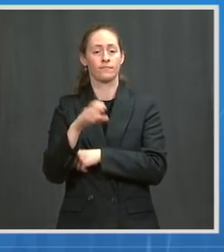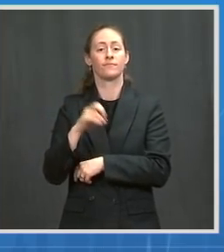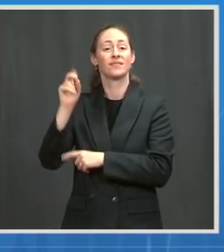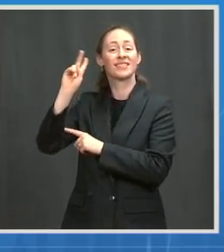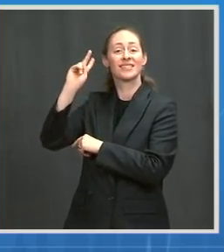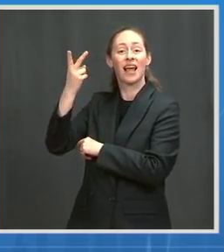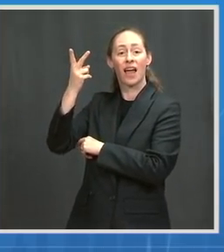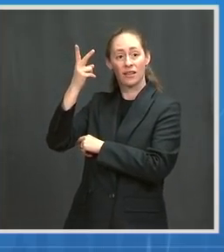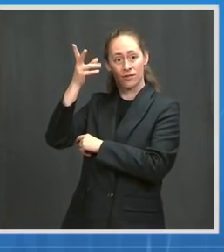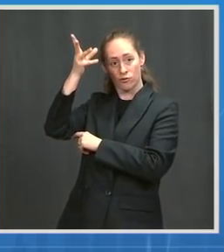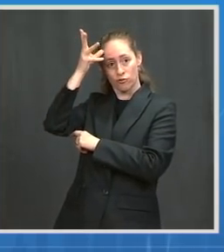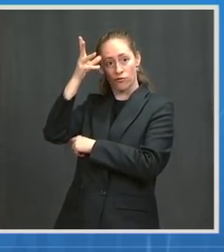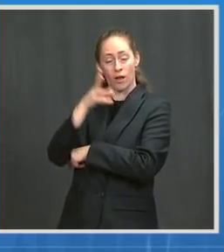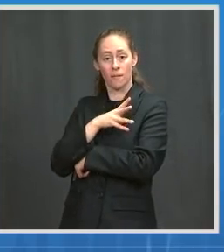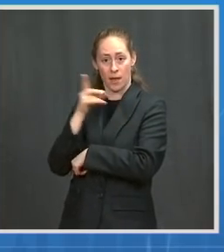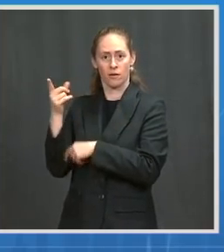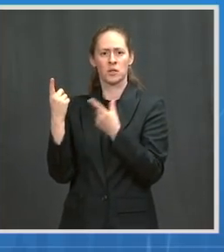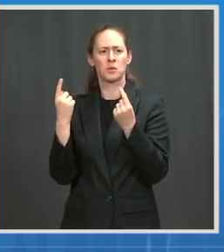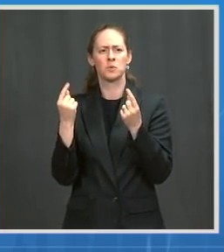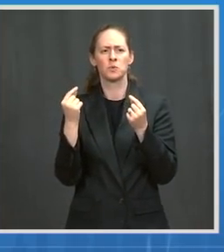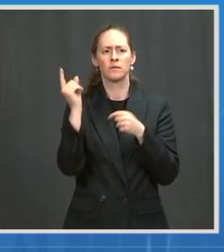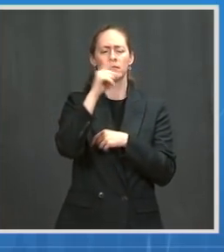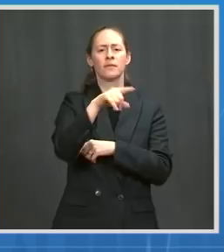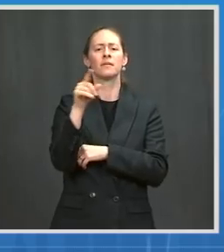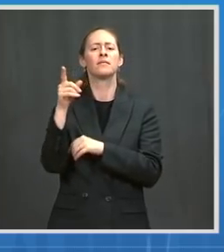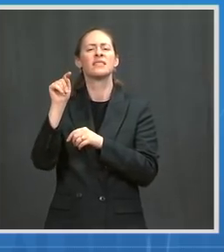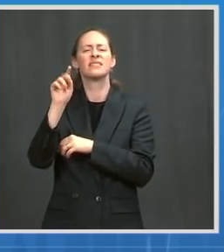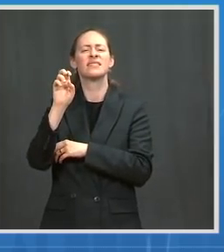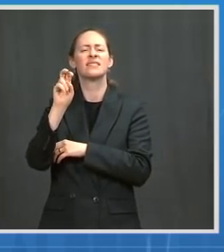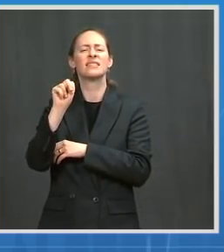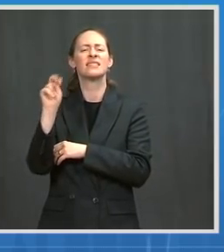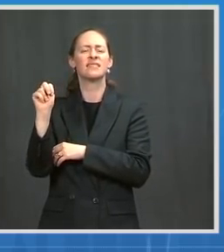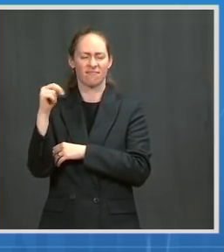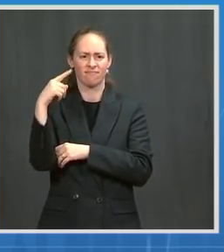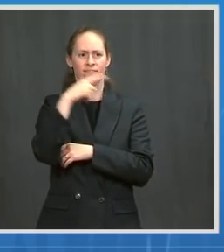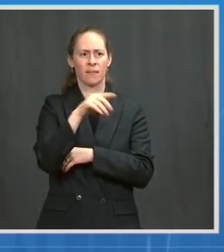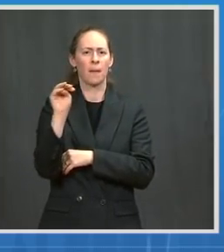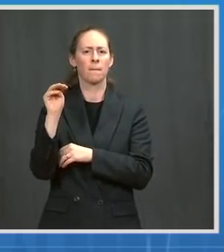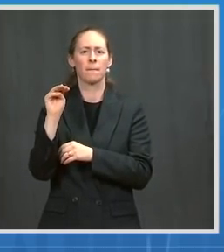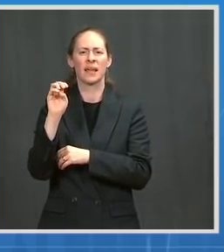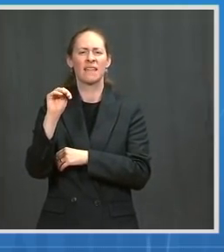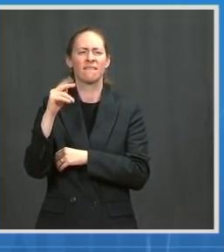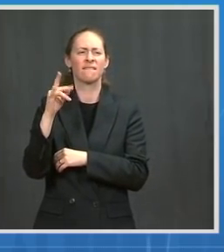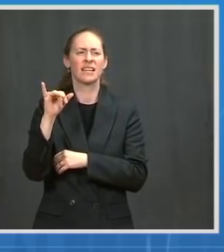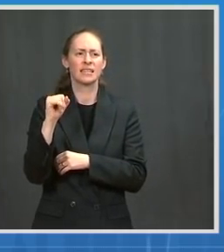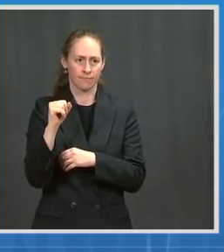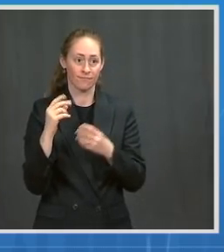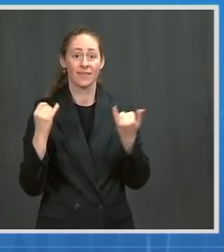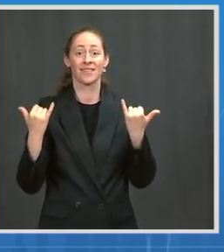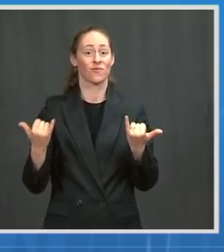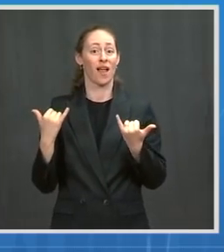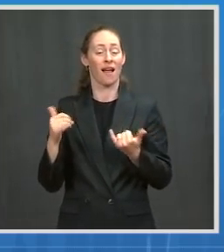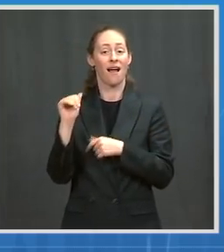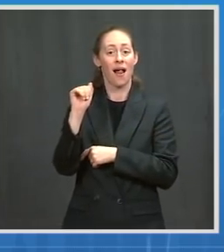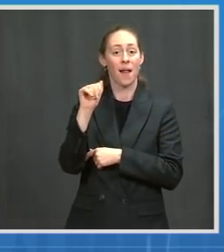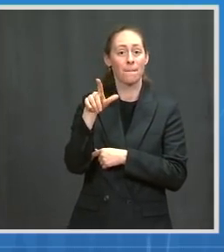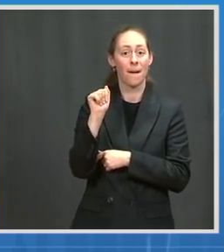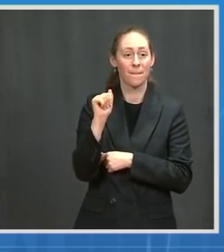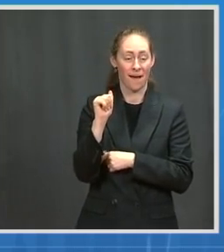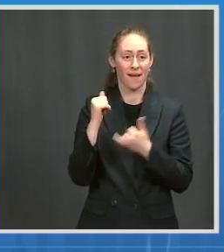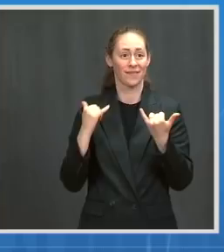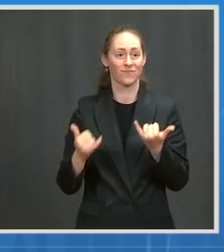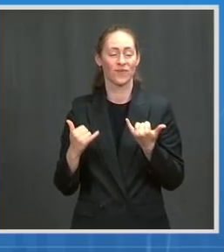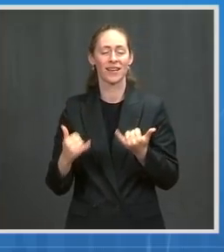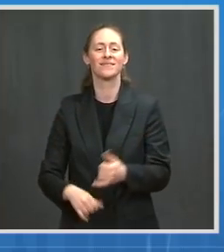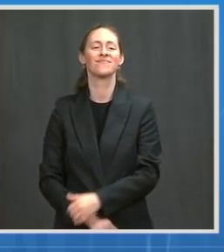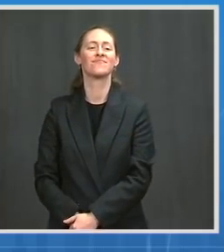Today, VA Secretary McDonough in Birmingham, Alabama. And to cap off the first week, the Vice President will be in Atlanta,